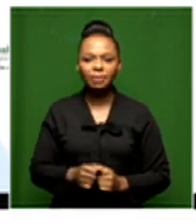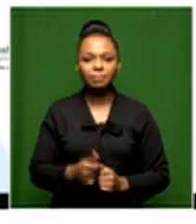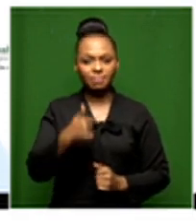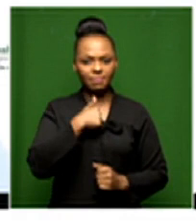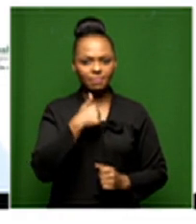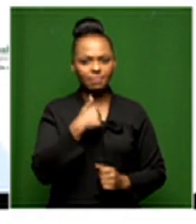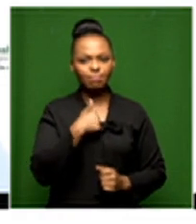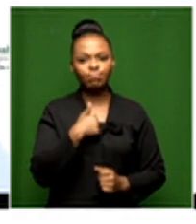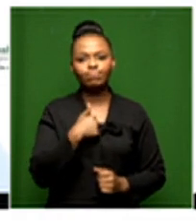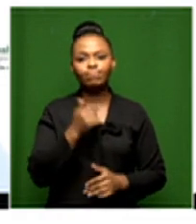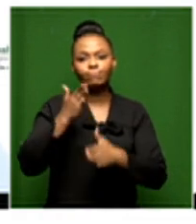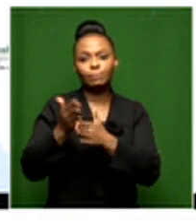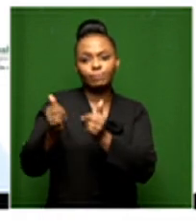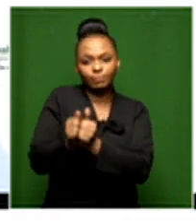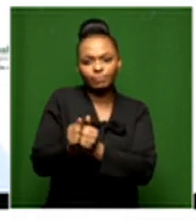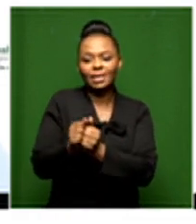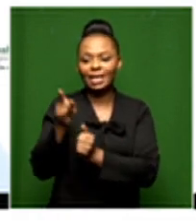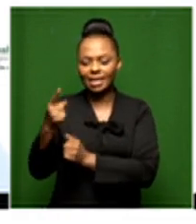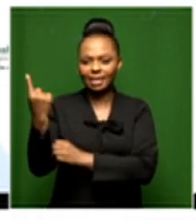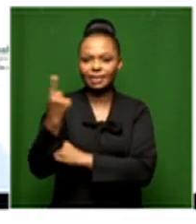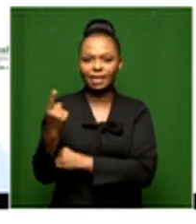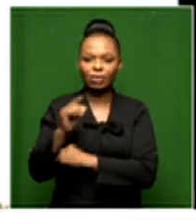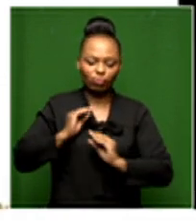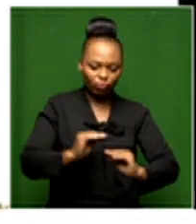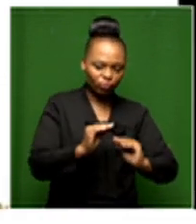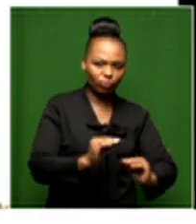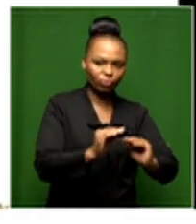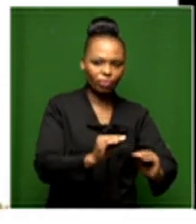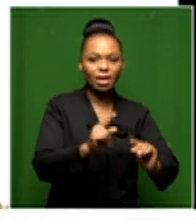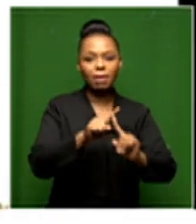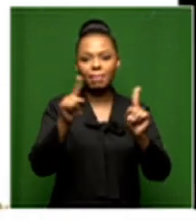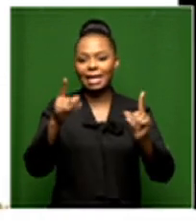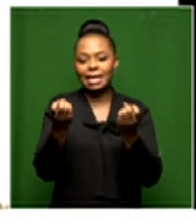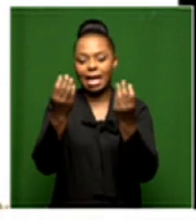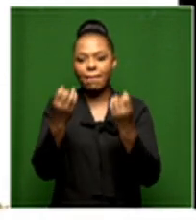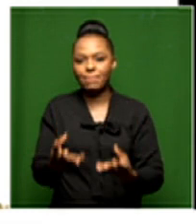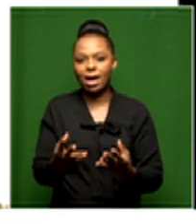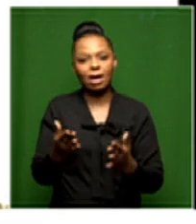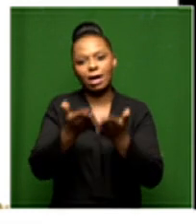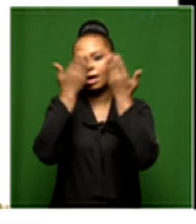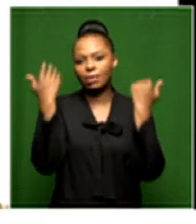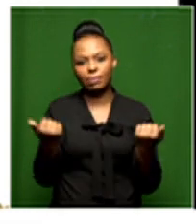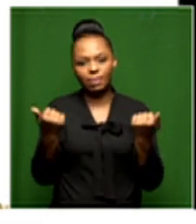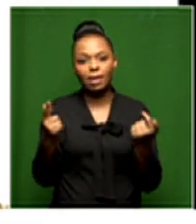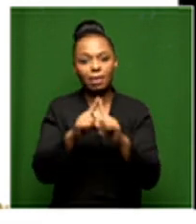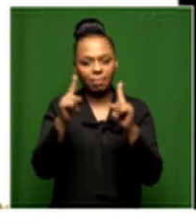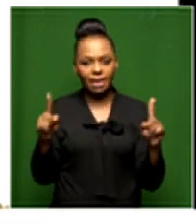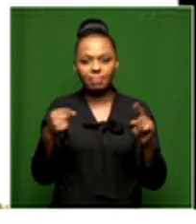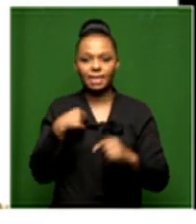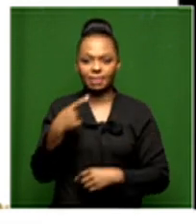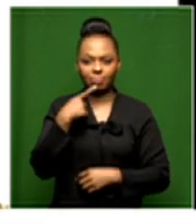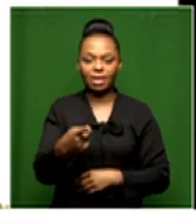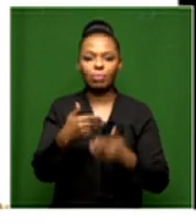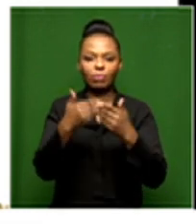my colleague actually manages the training itself. I don't have a number, but I think it's also fair to say, as I said, this